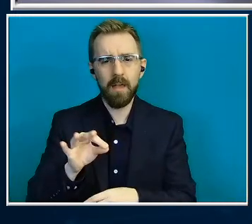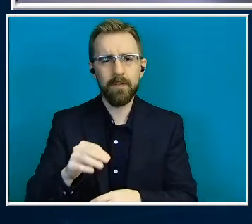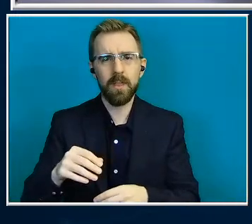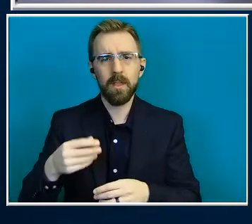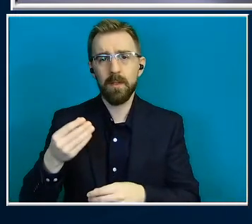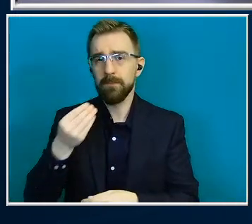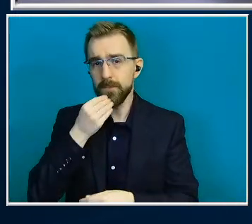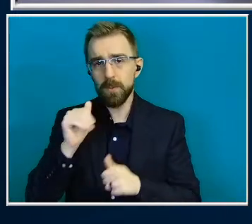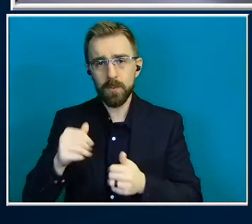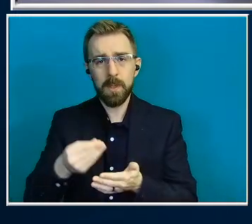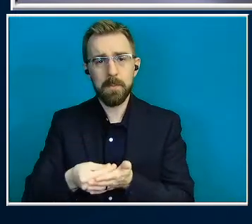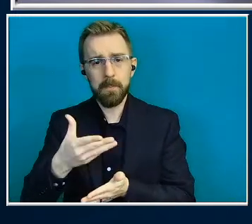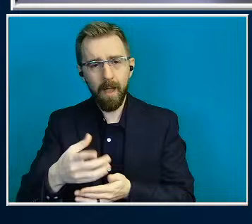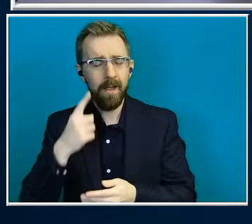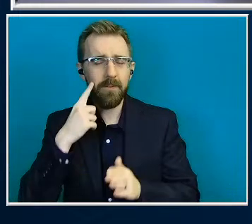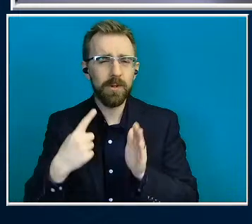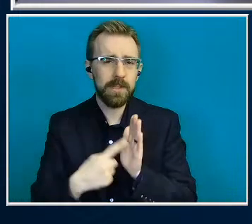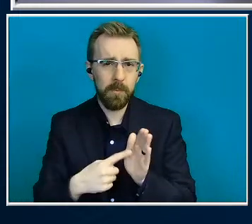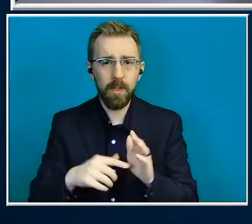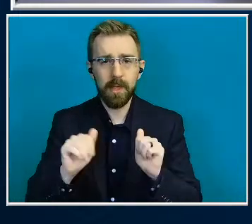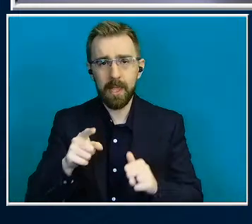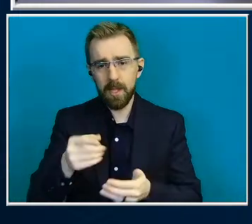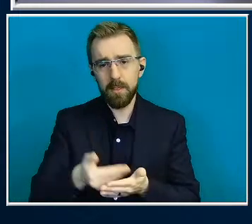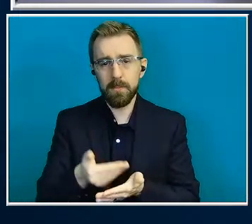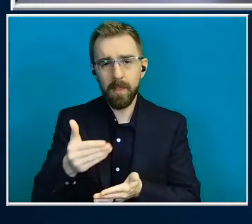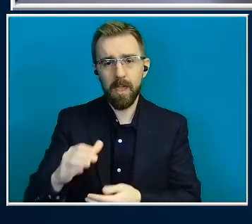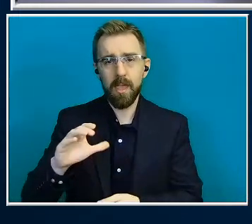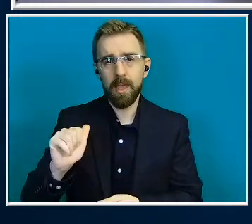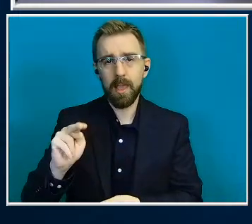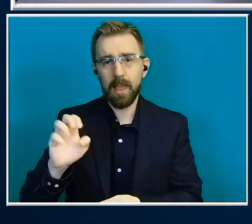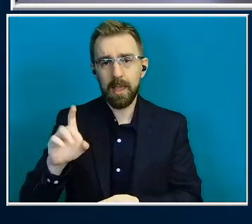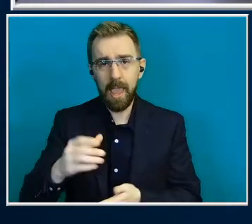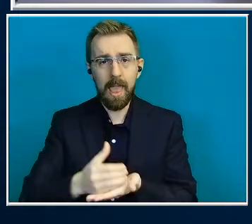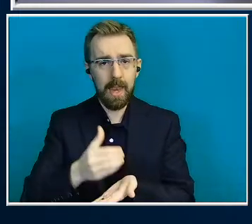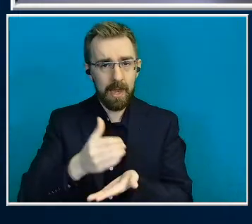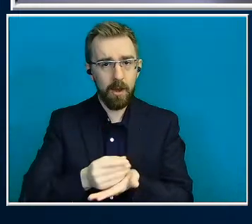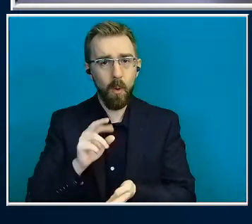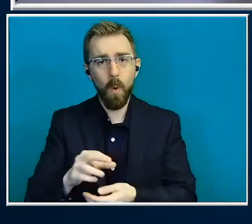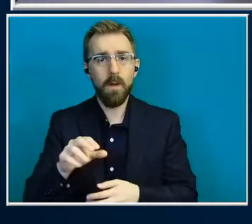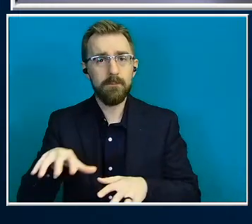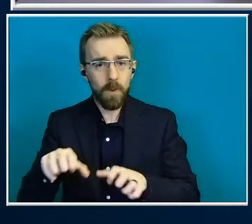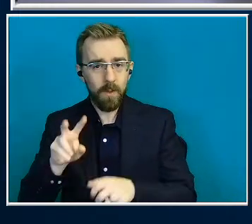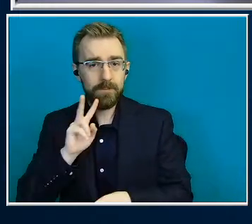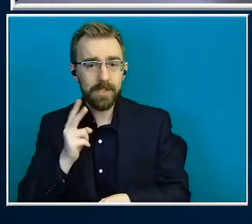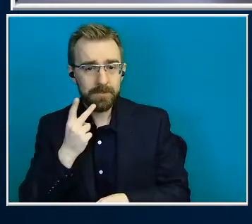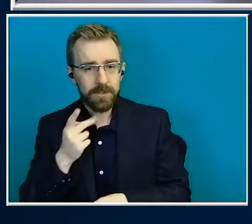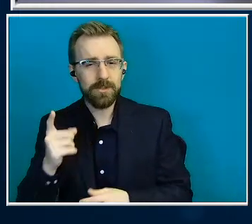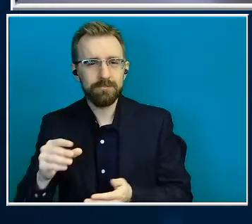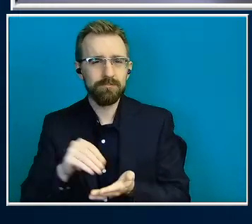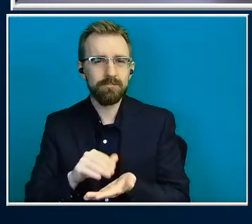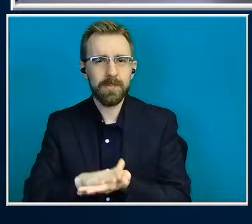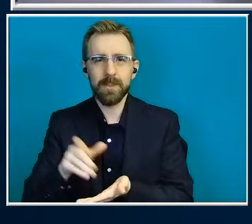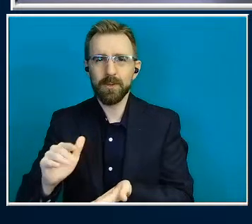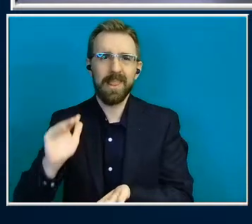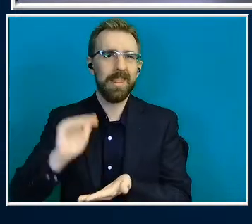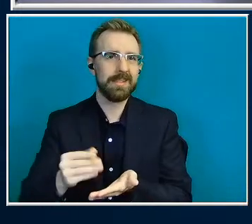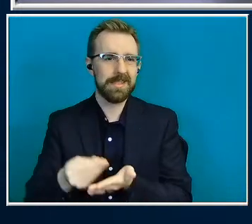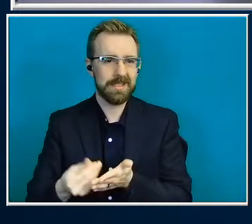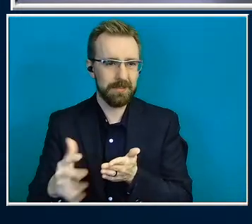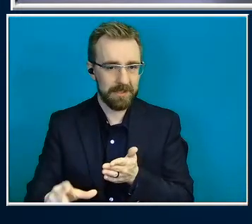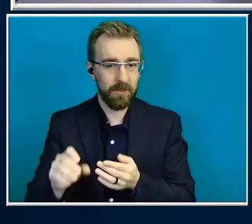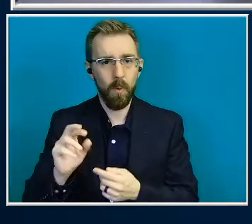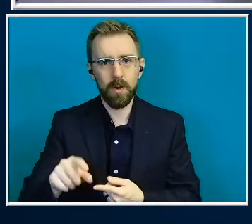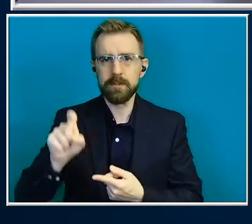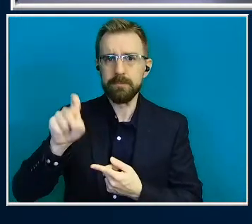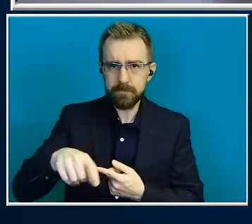example, can you purchase canned or frozen vegetables? Because Marie writes those are less expensive. Or does it have to be fresh fruits